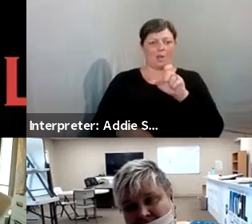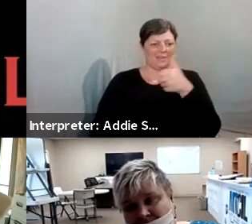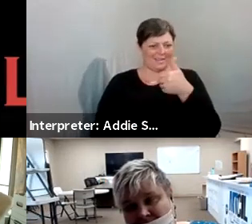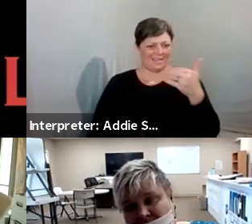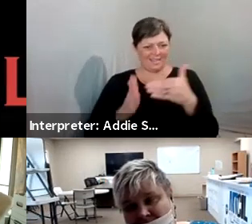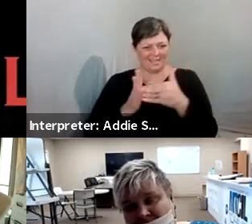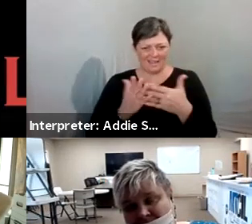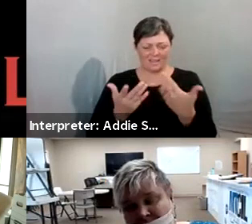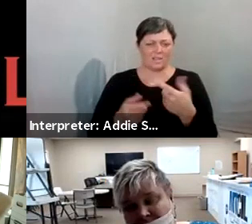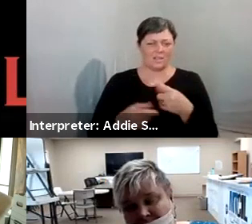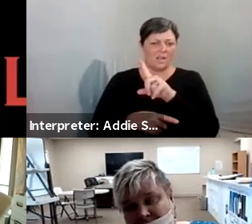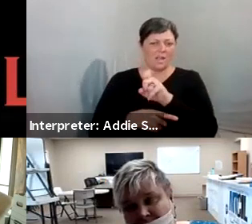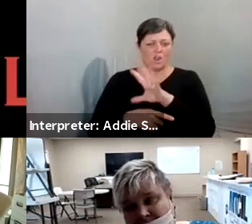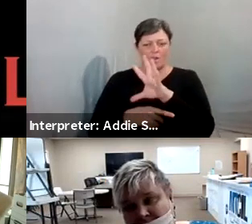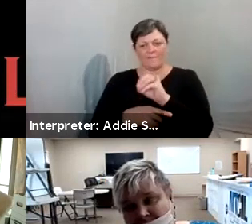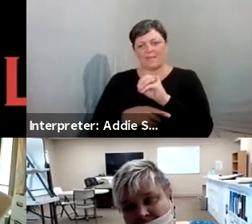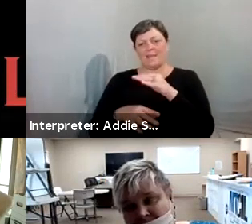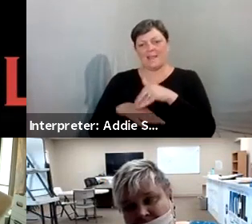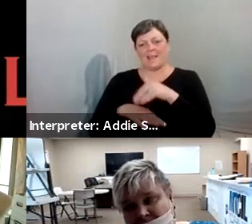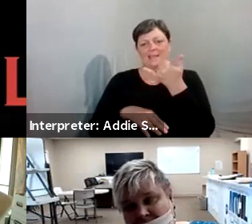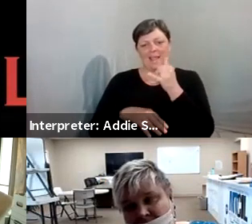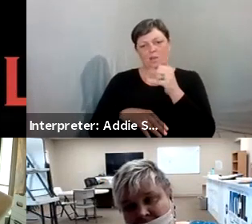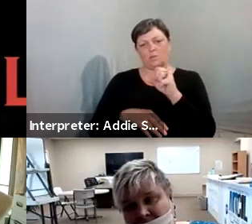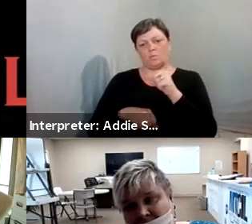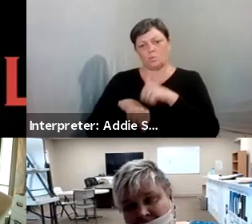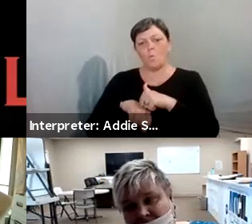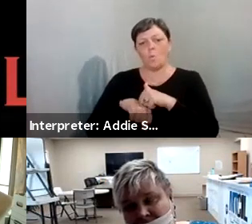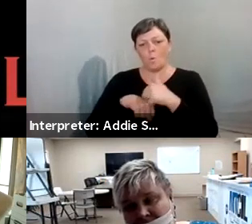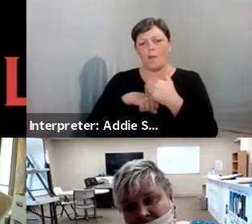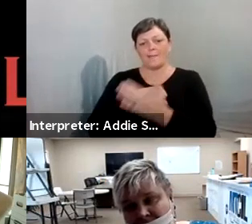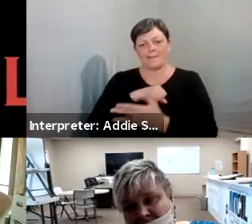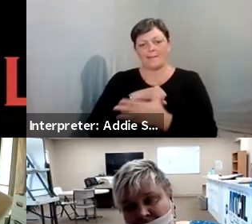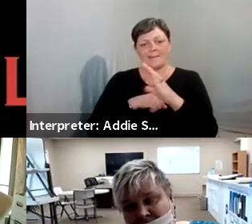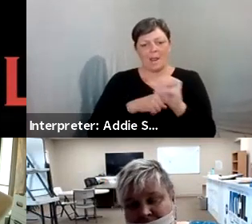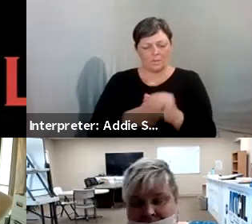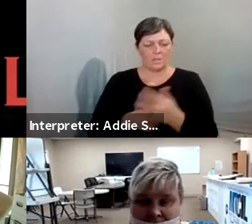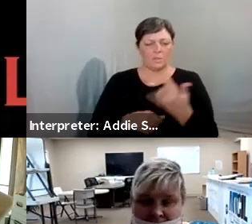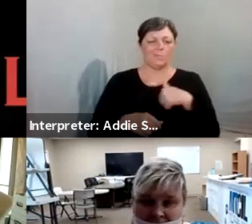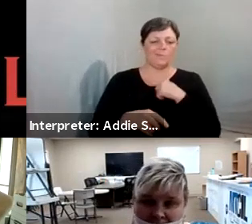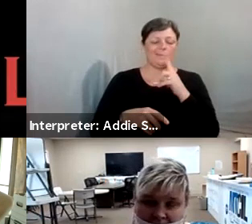town, 150,000 in Yellowstone County. We're slowly